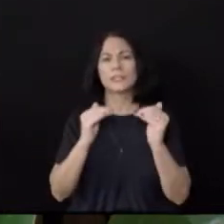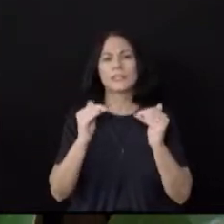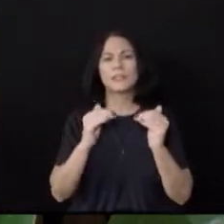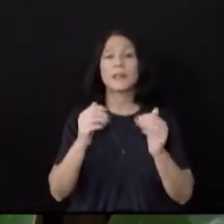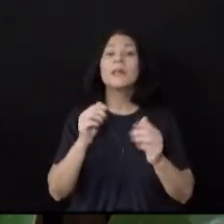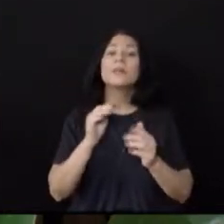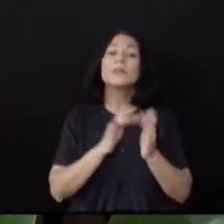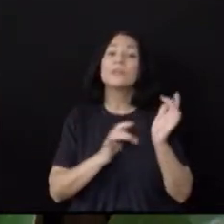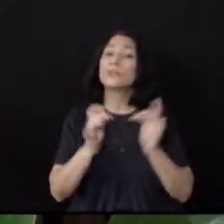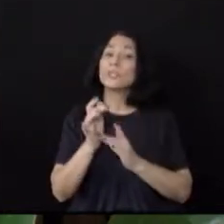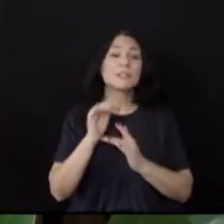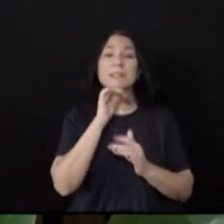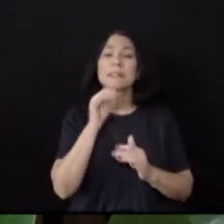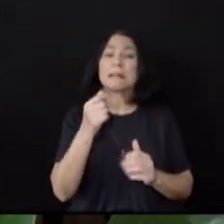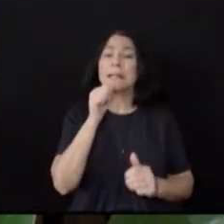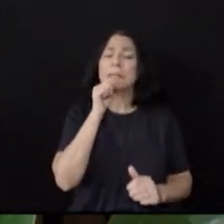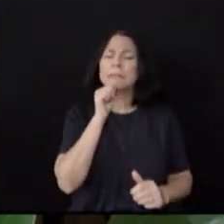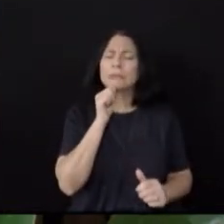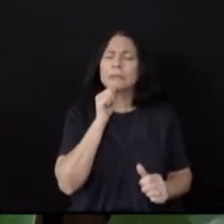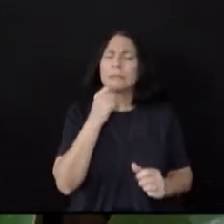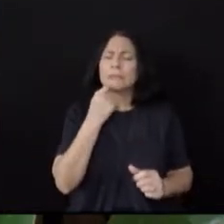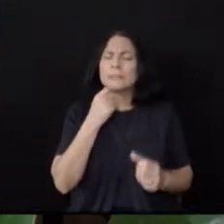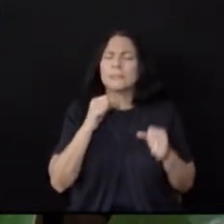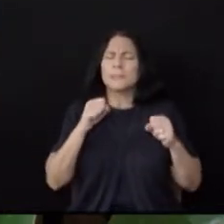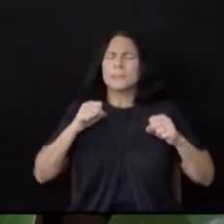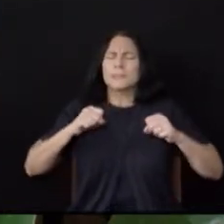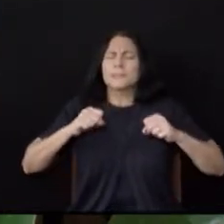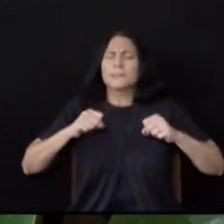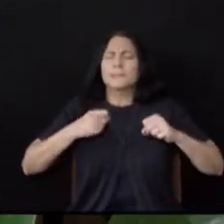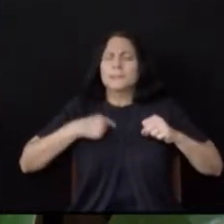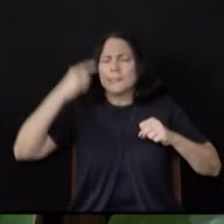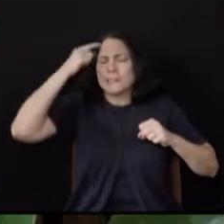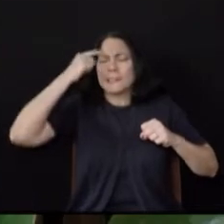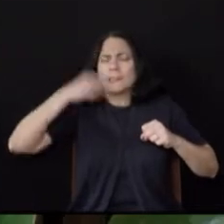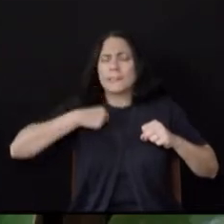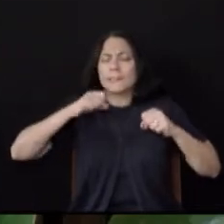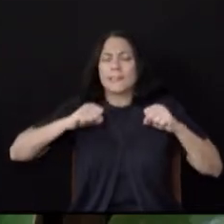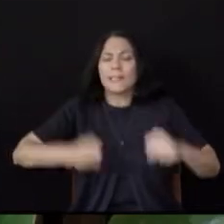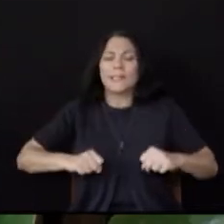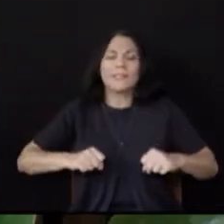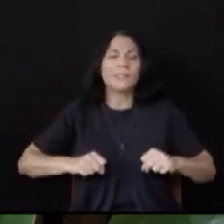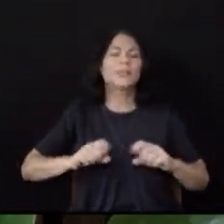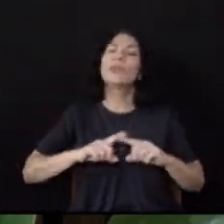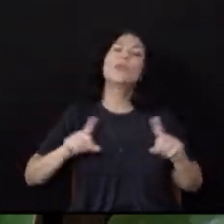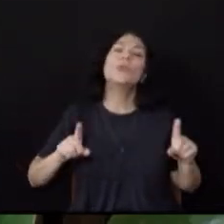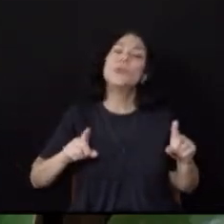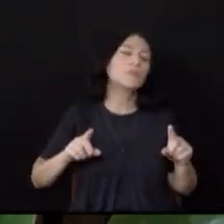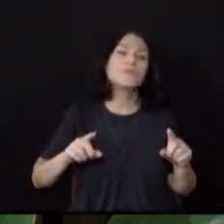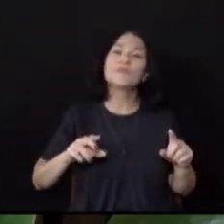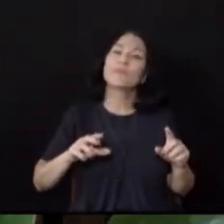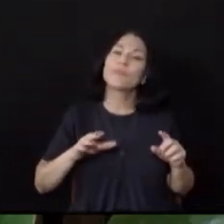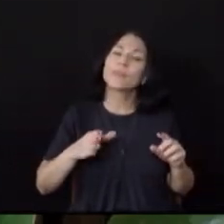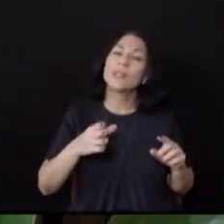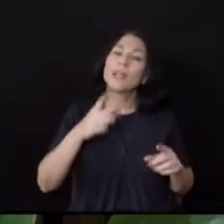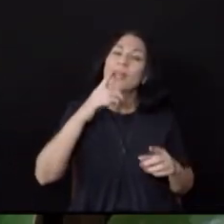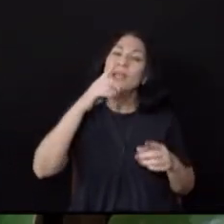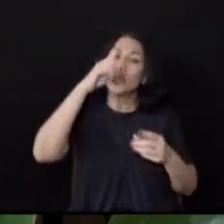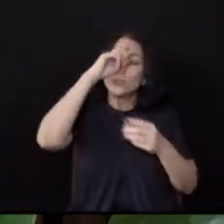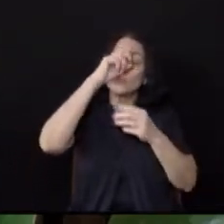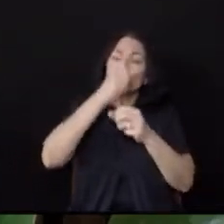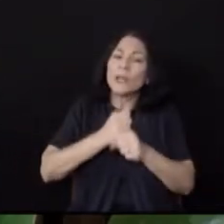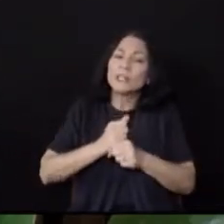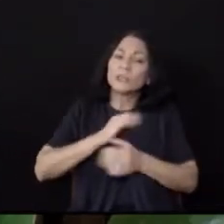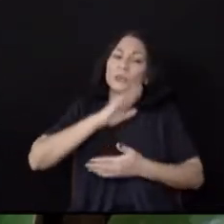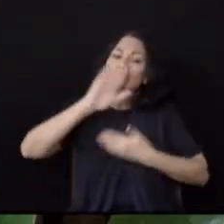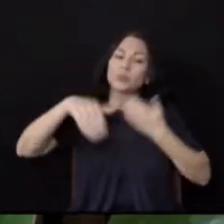just by white-knuckling it and saying, I can do this, I think I can. No, he was able to endure because he entrusted his whole self,